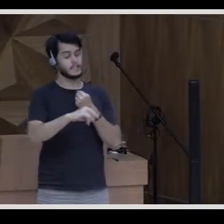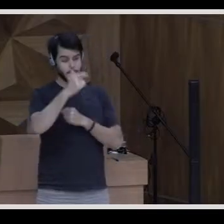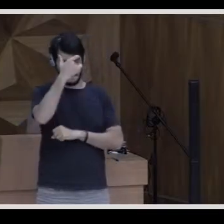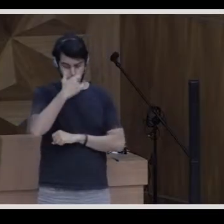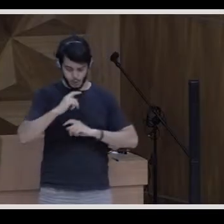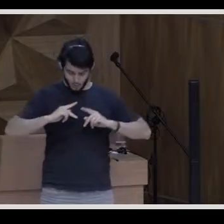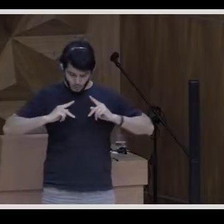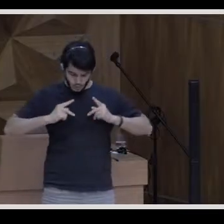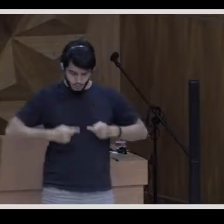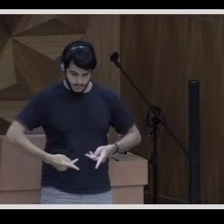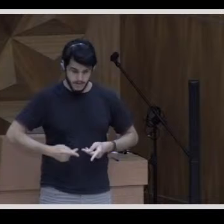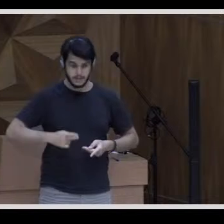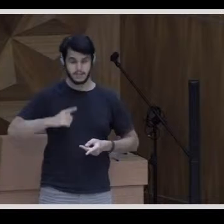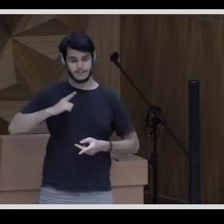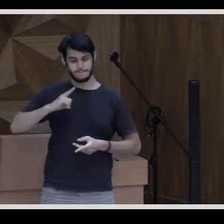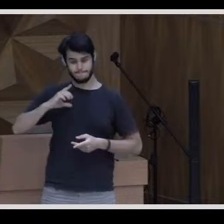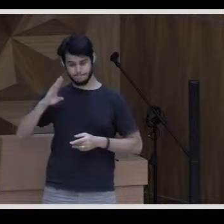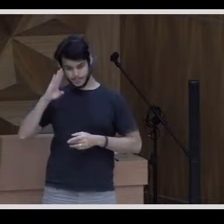Things.